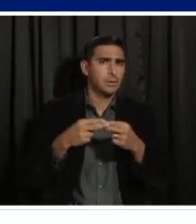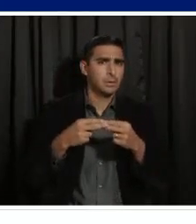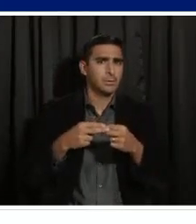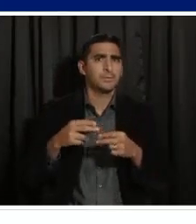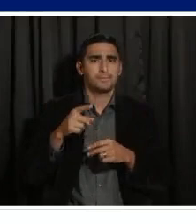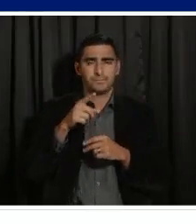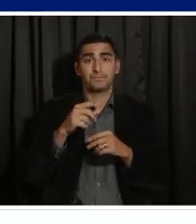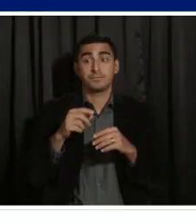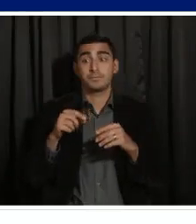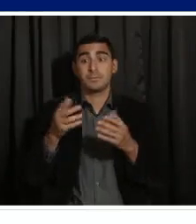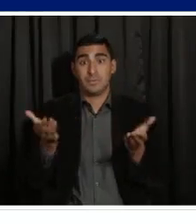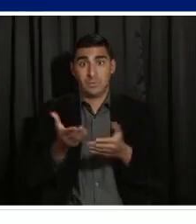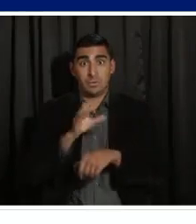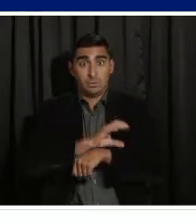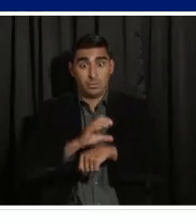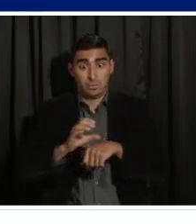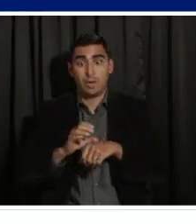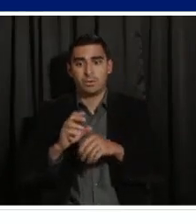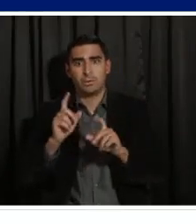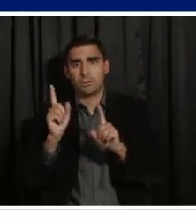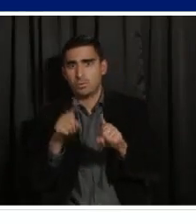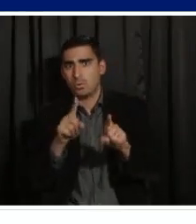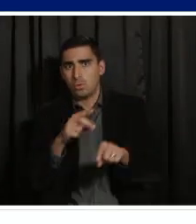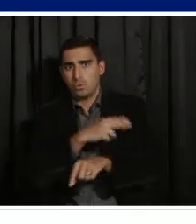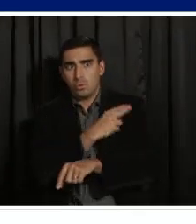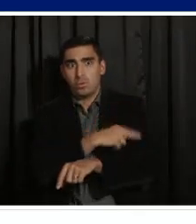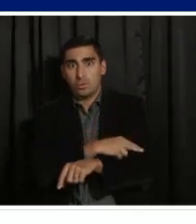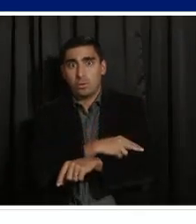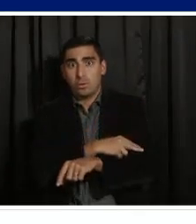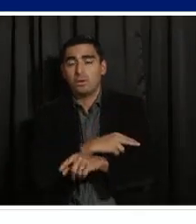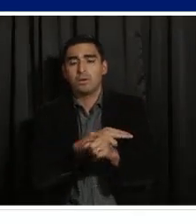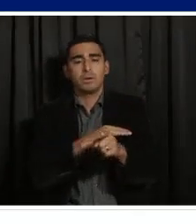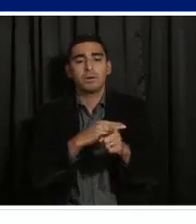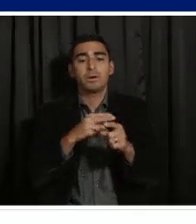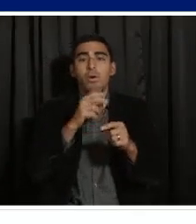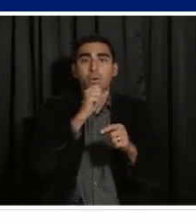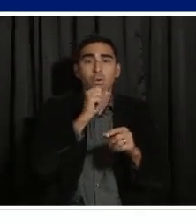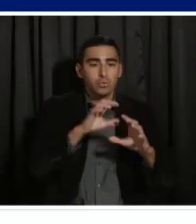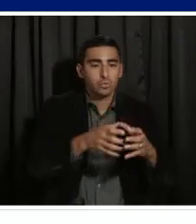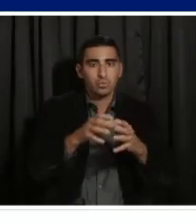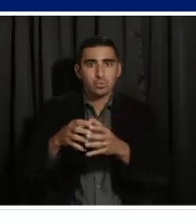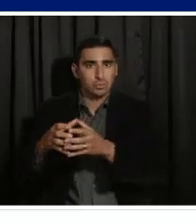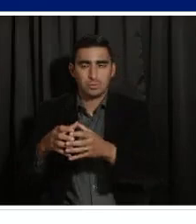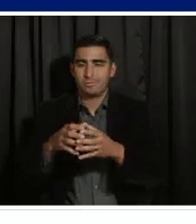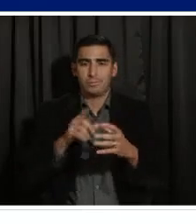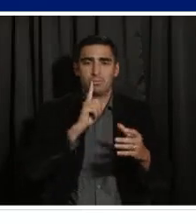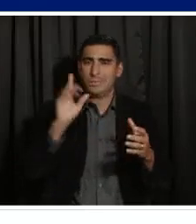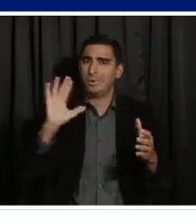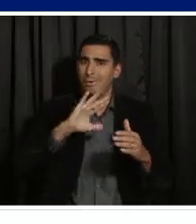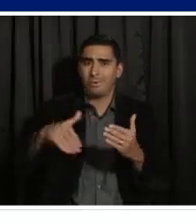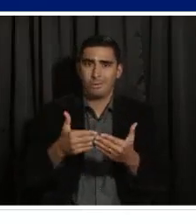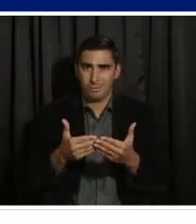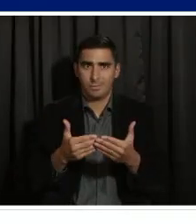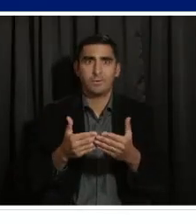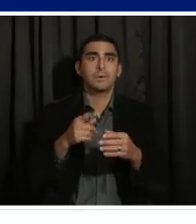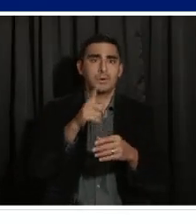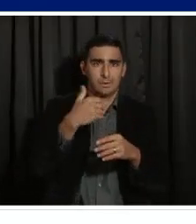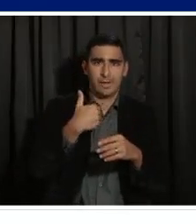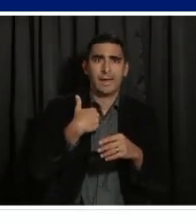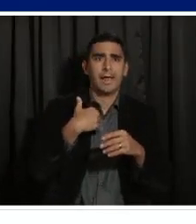that we're seeing in hospitalizations are really across all age groups. So this figure is showing you hospitalization trends by age